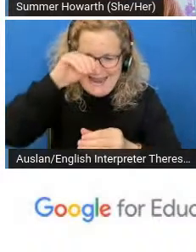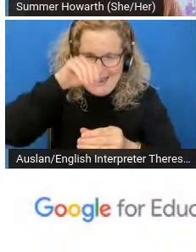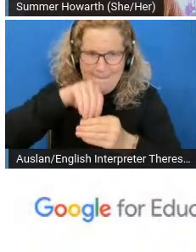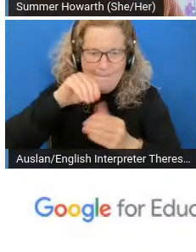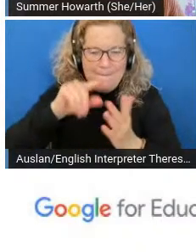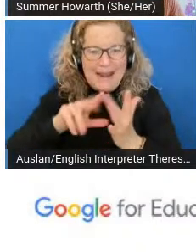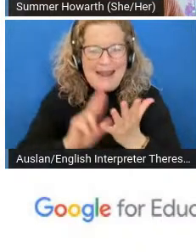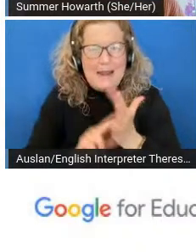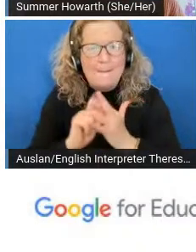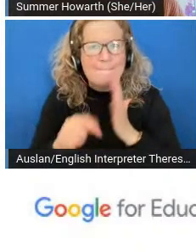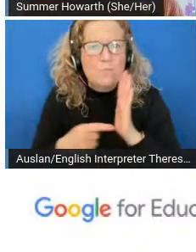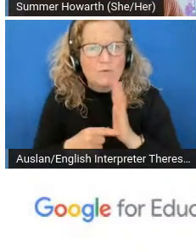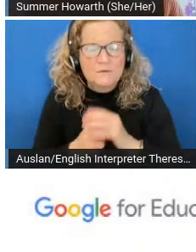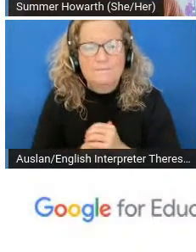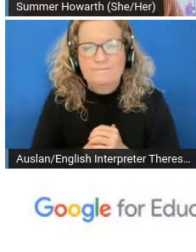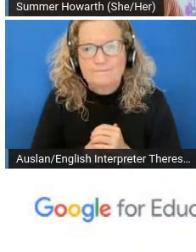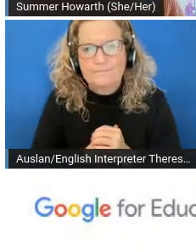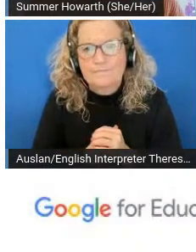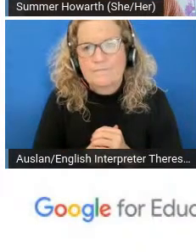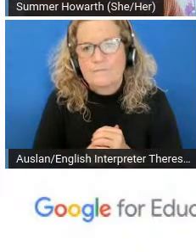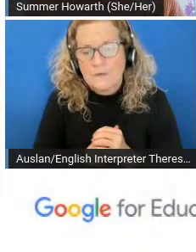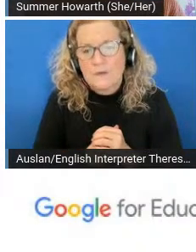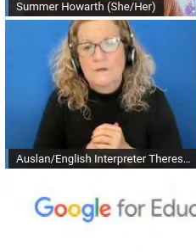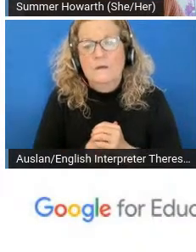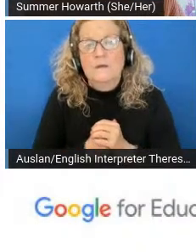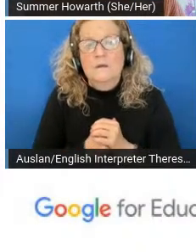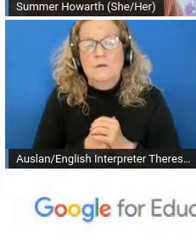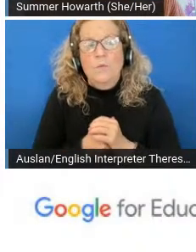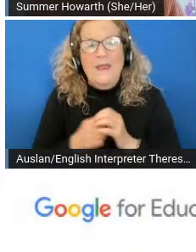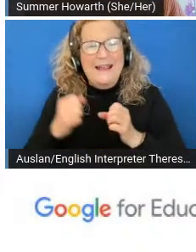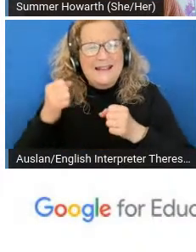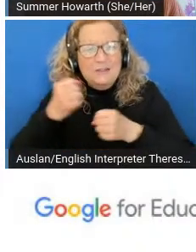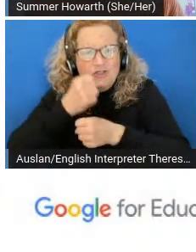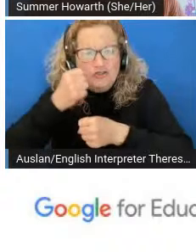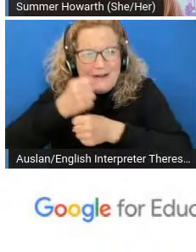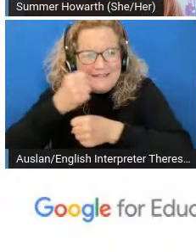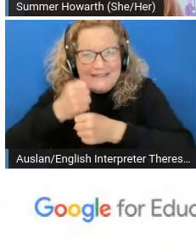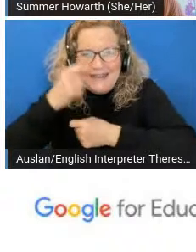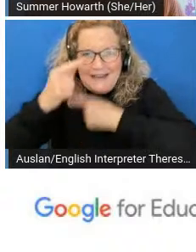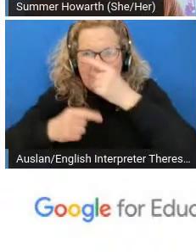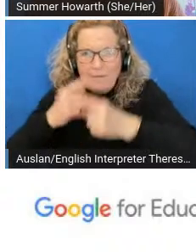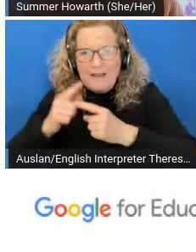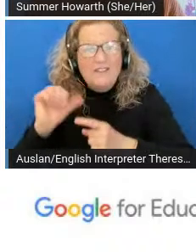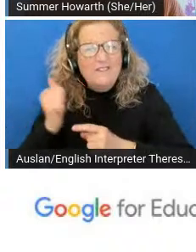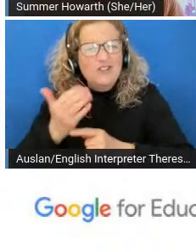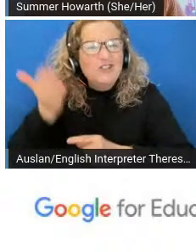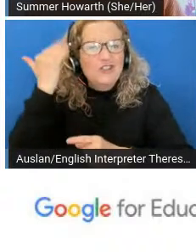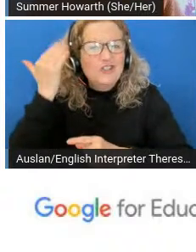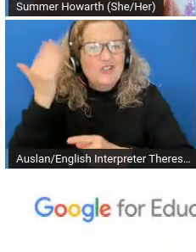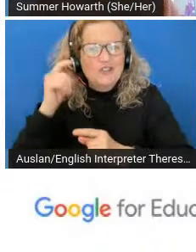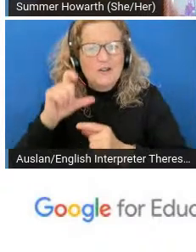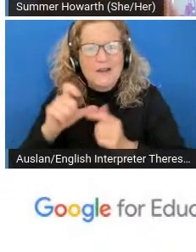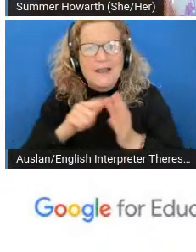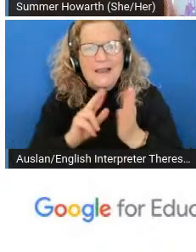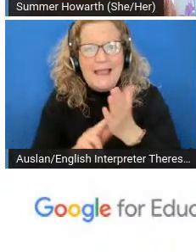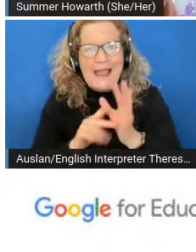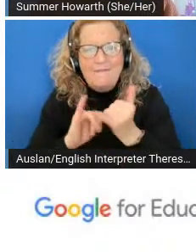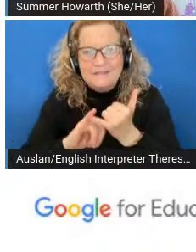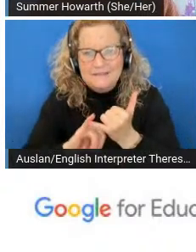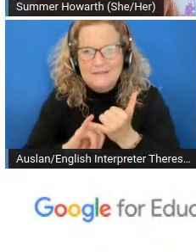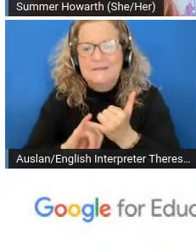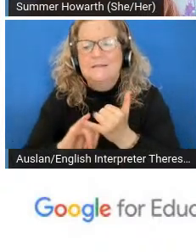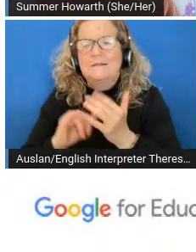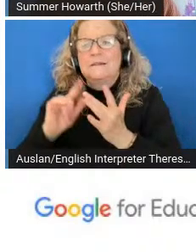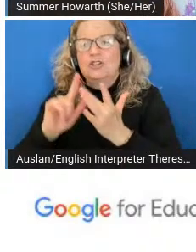we're constructing information, we've shared some of these ideas around thinking canvases and graphic organizers, collaborative note-taking